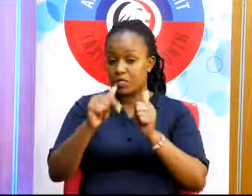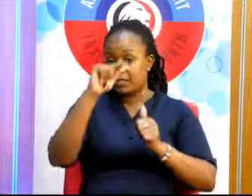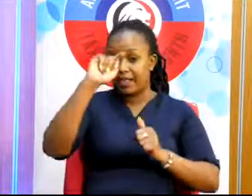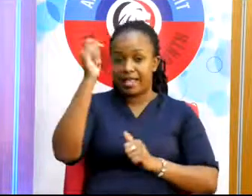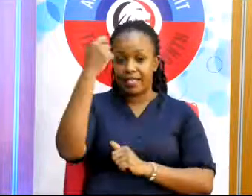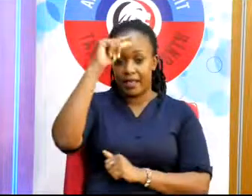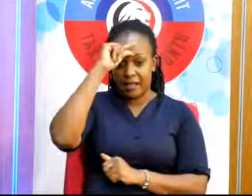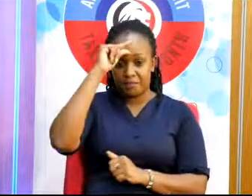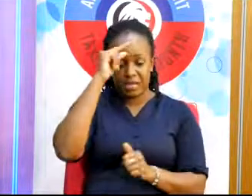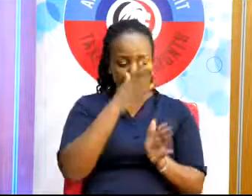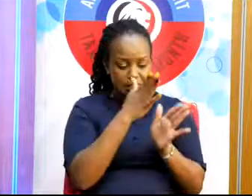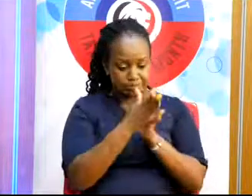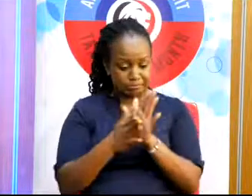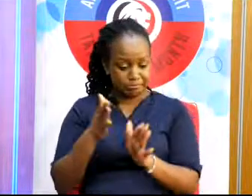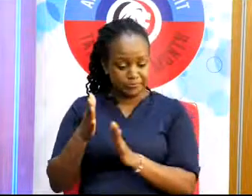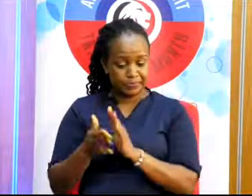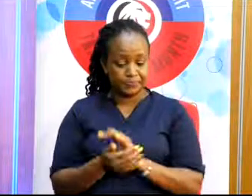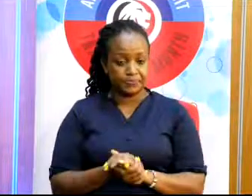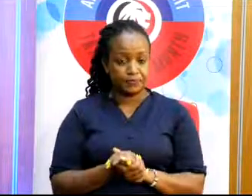place.